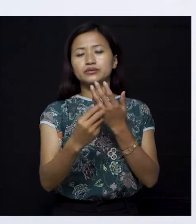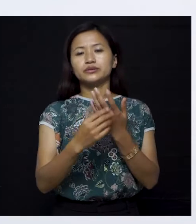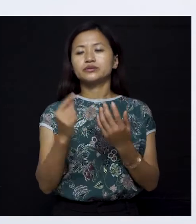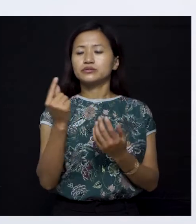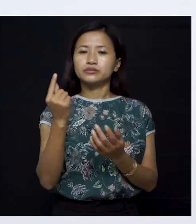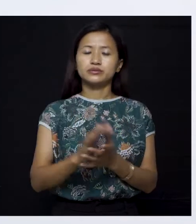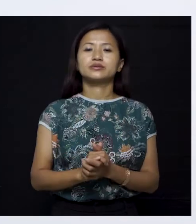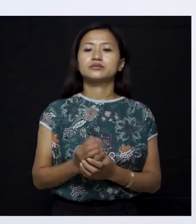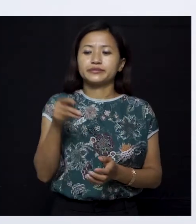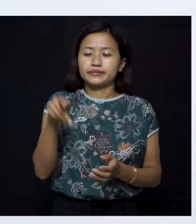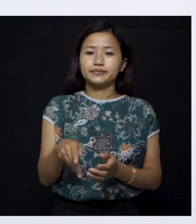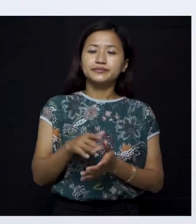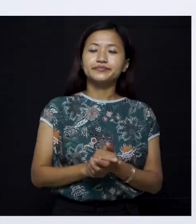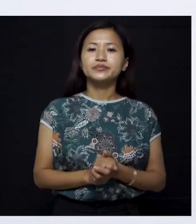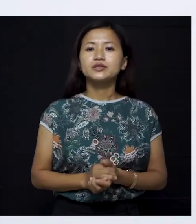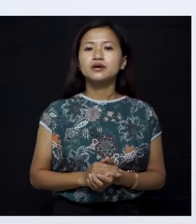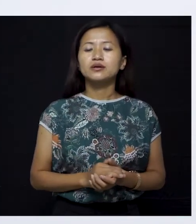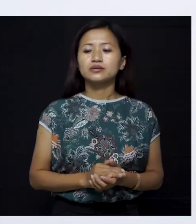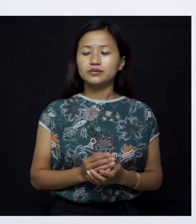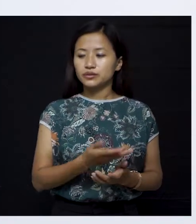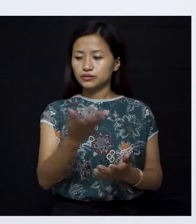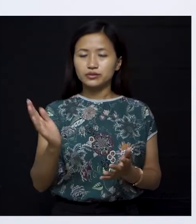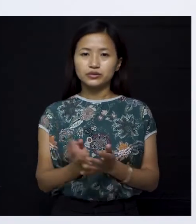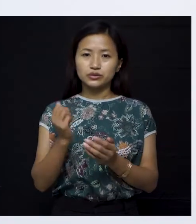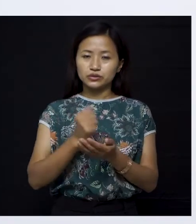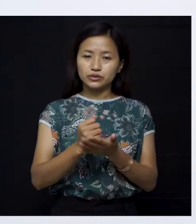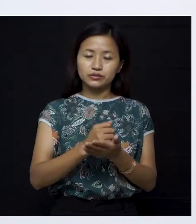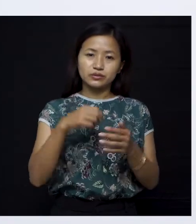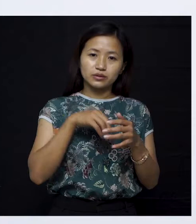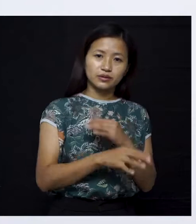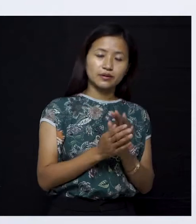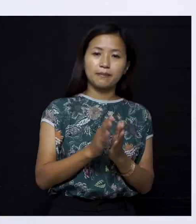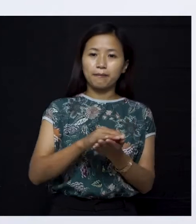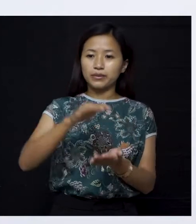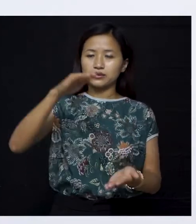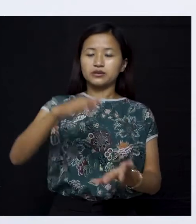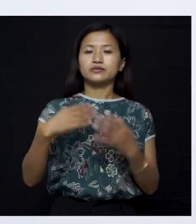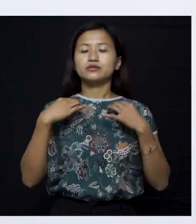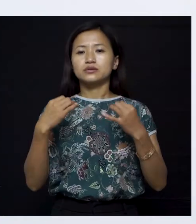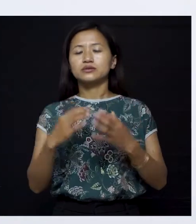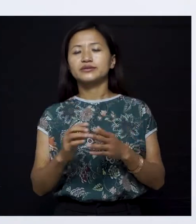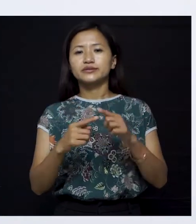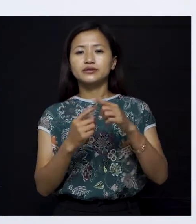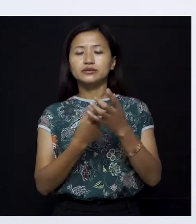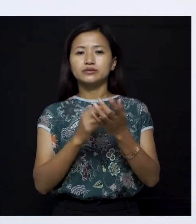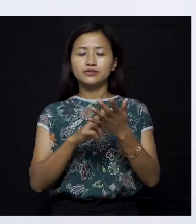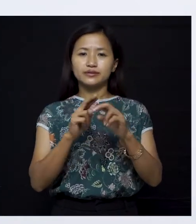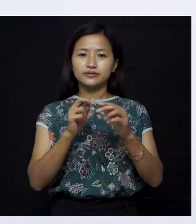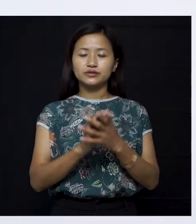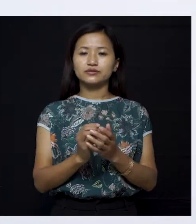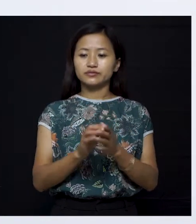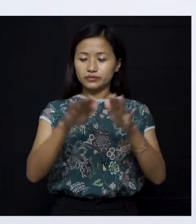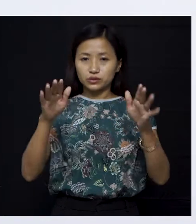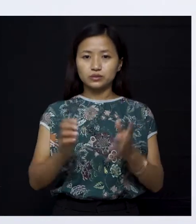it. And so they were trying to hide the bundle of clothes in the turf loft. So as they